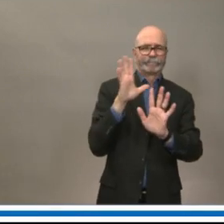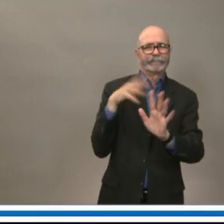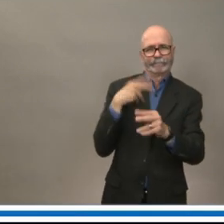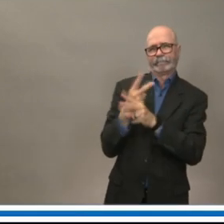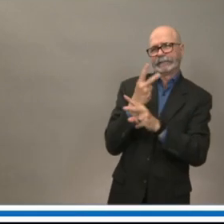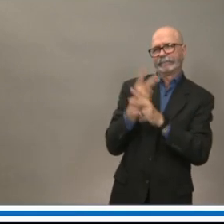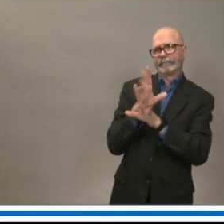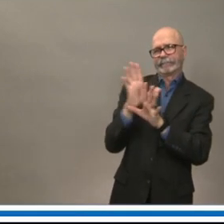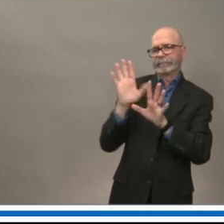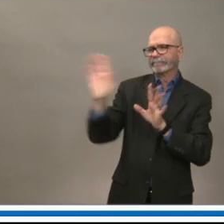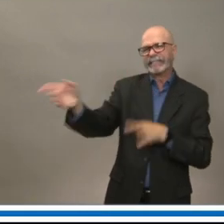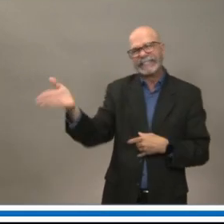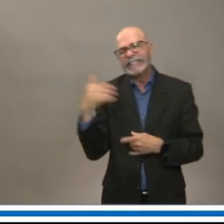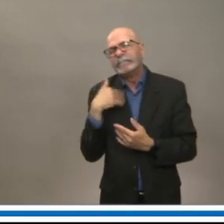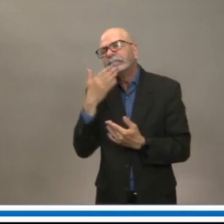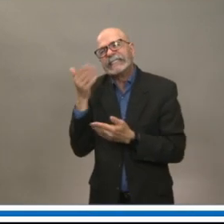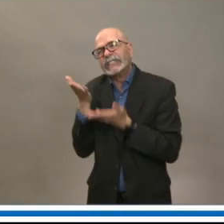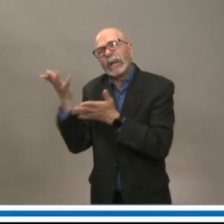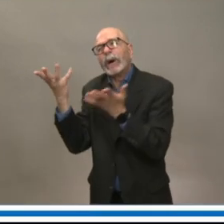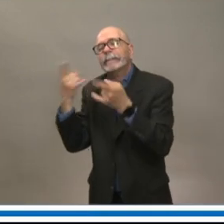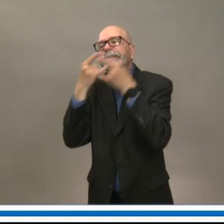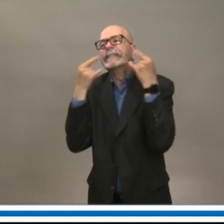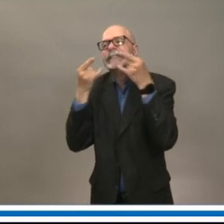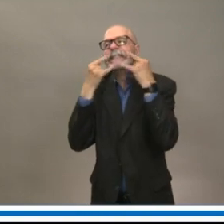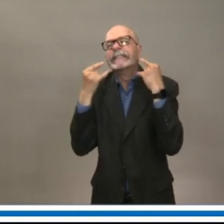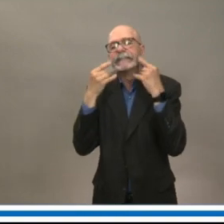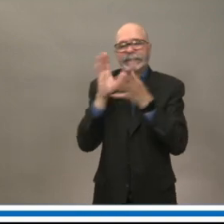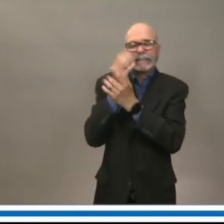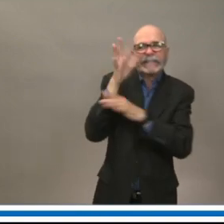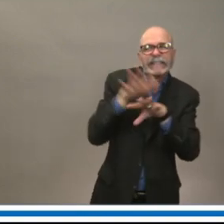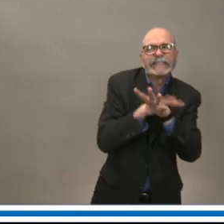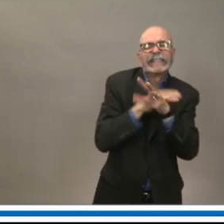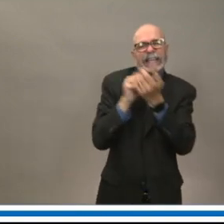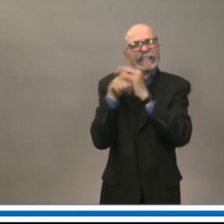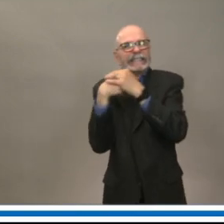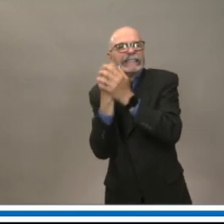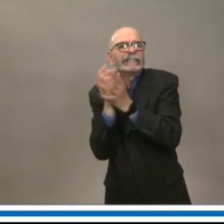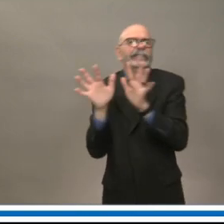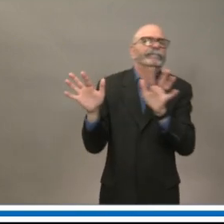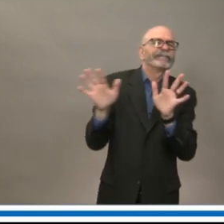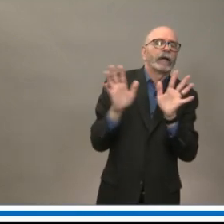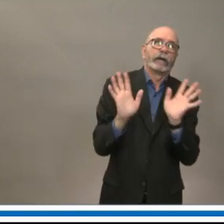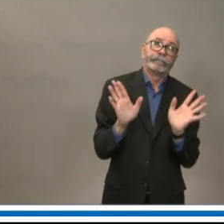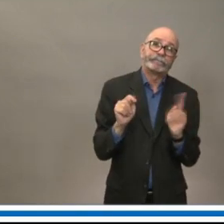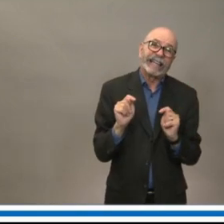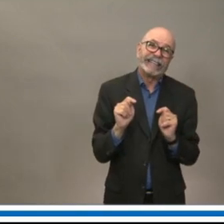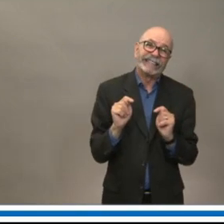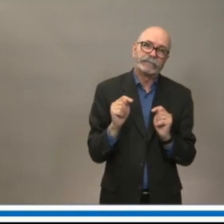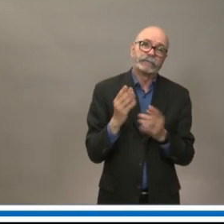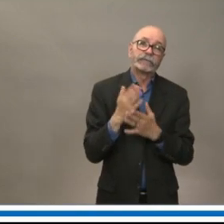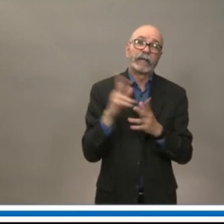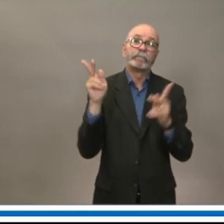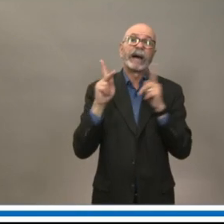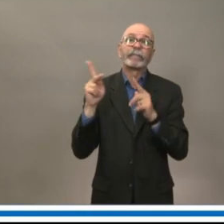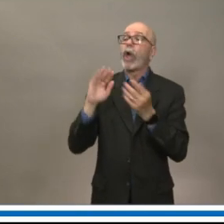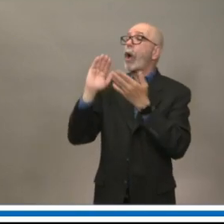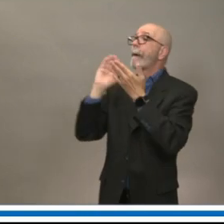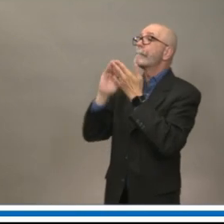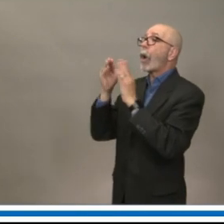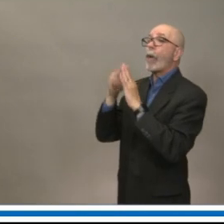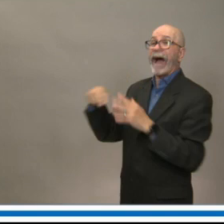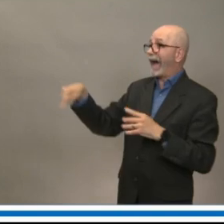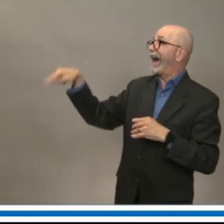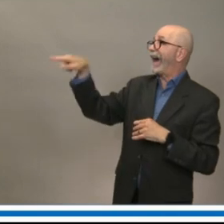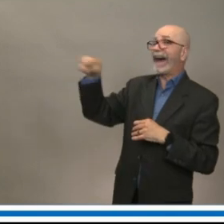masks. Which will help decrease any transmission. But the reality is that workers come from communities, and if we have virus activity